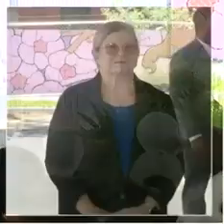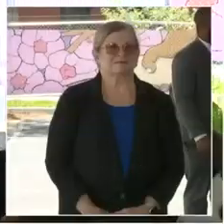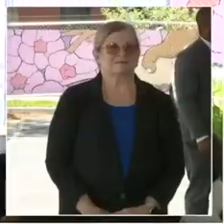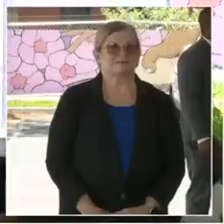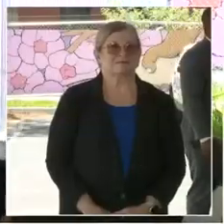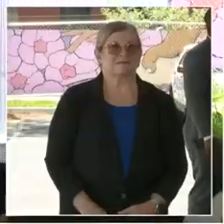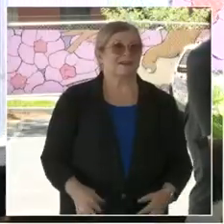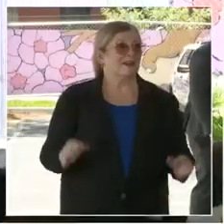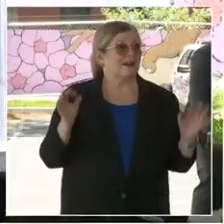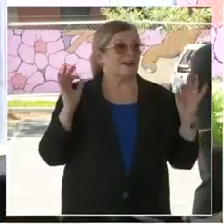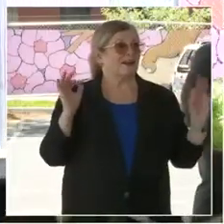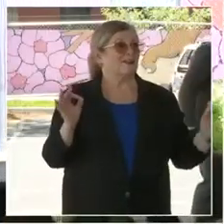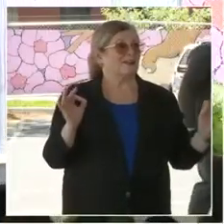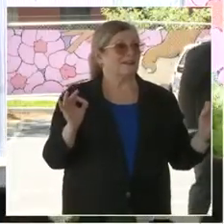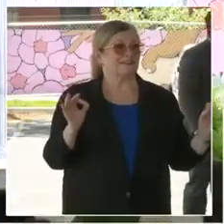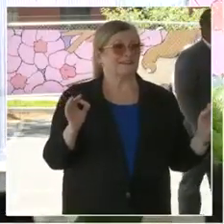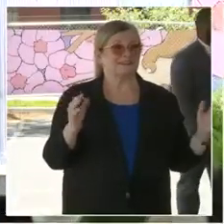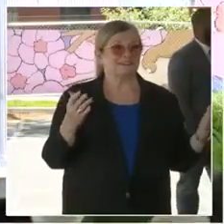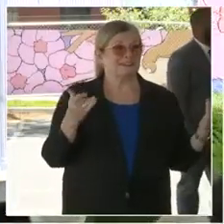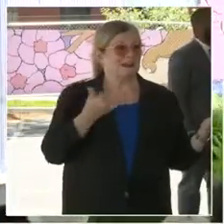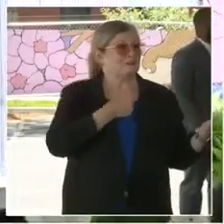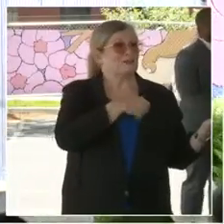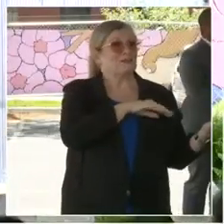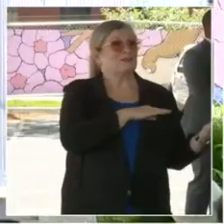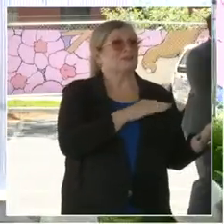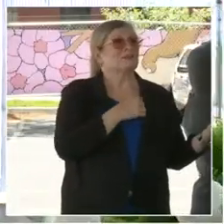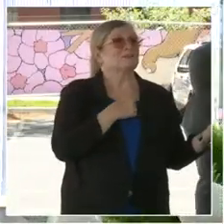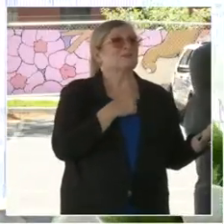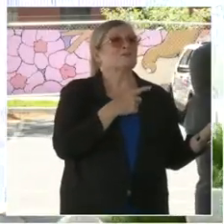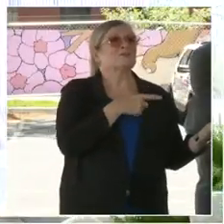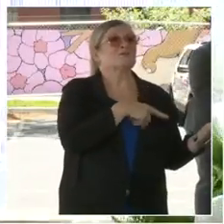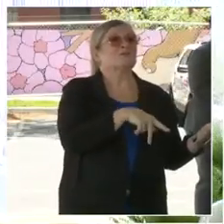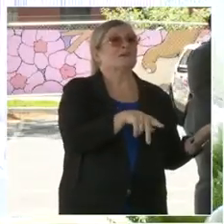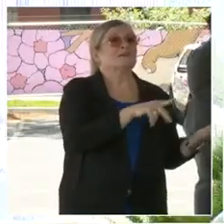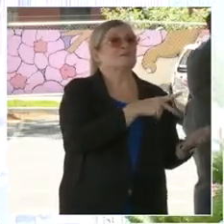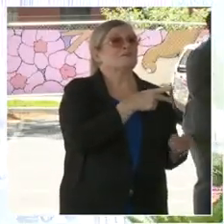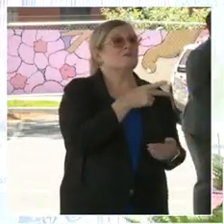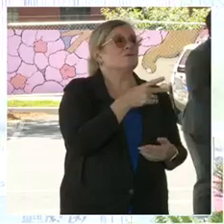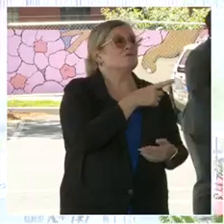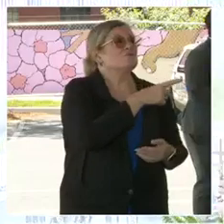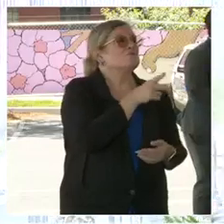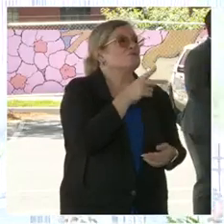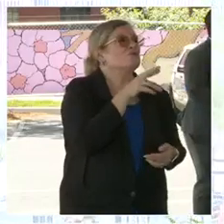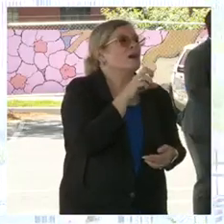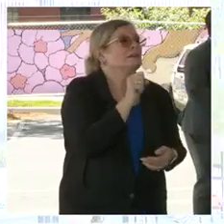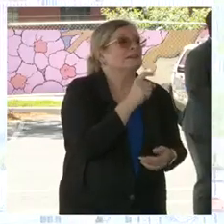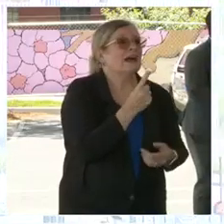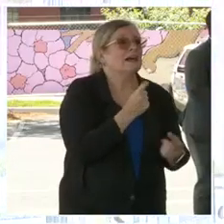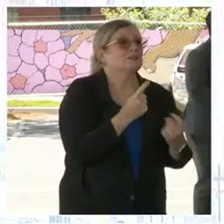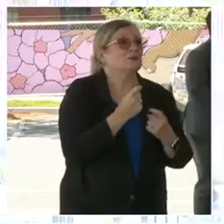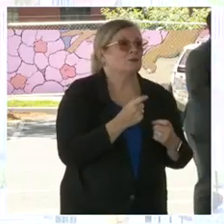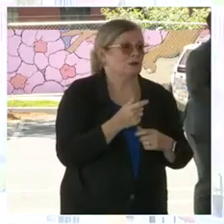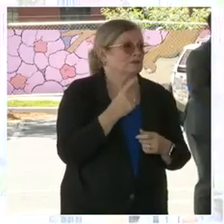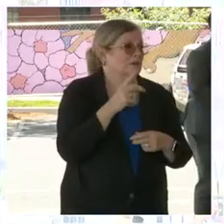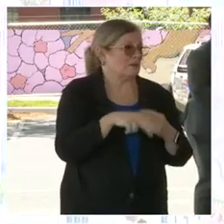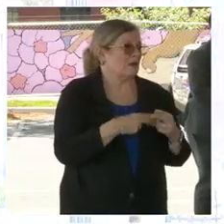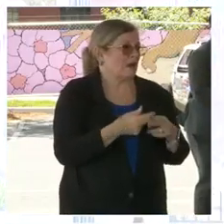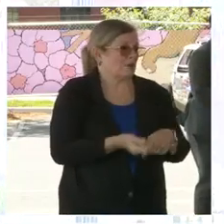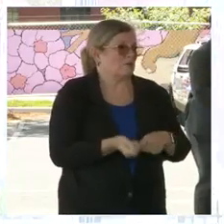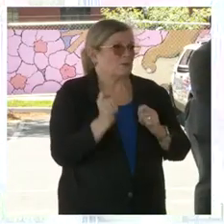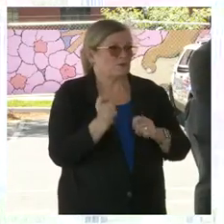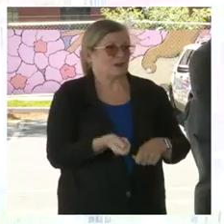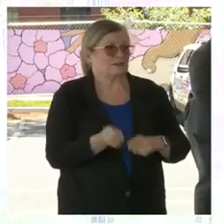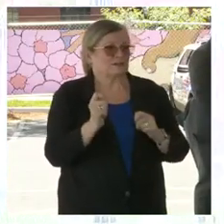Okay, I'll take a few press questions, and then we'll do the ceremonial groundbreaking. Any